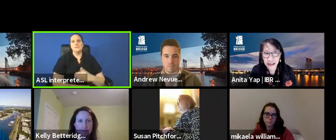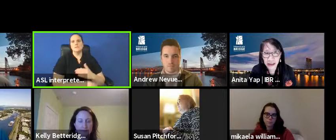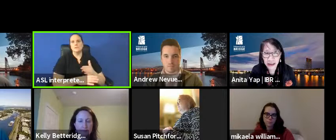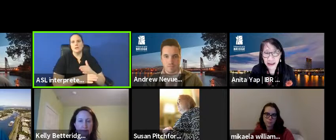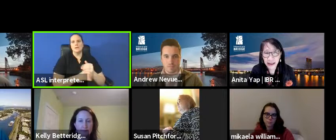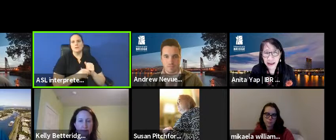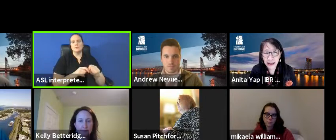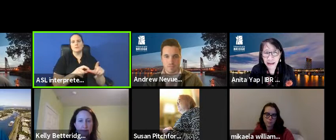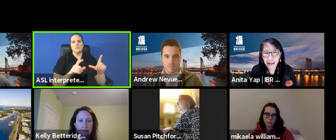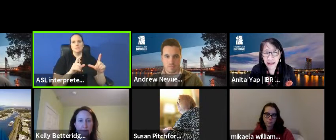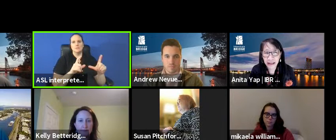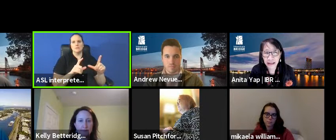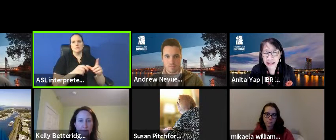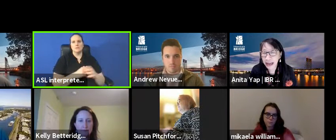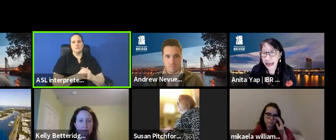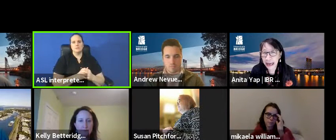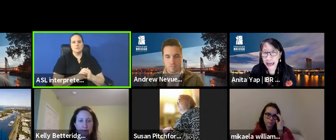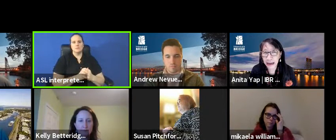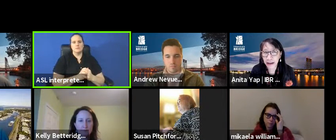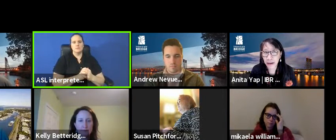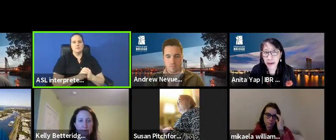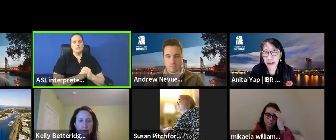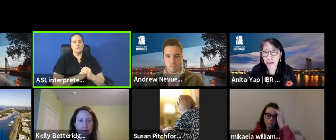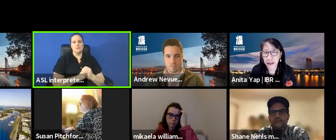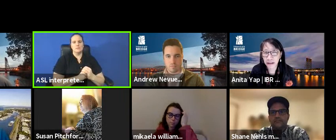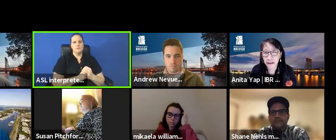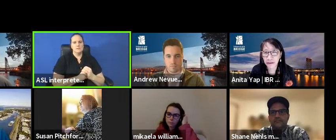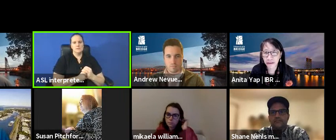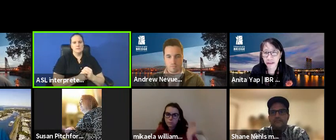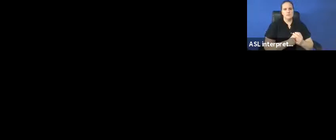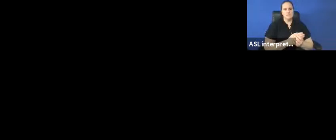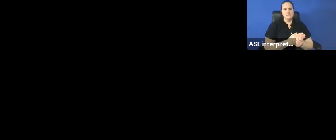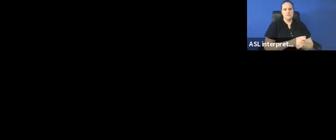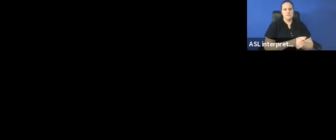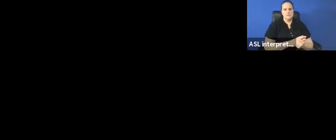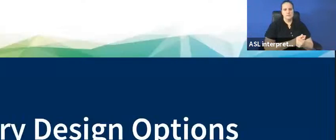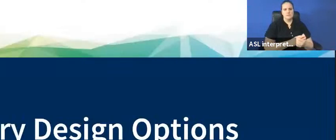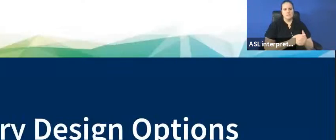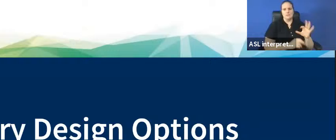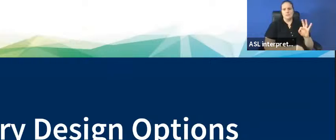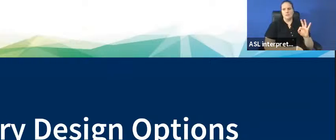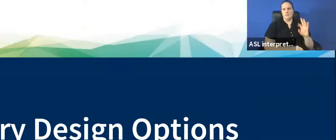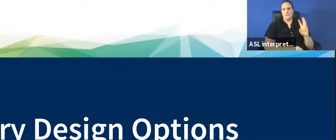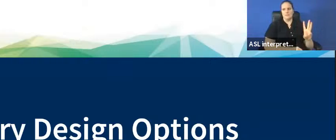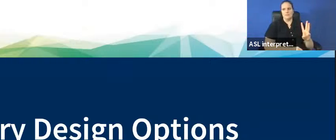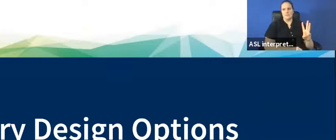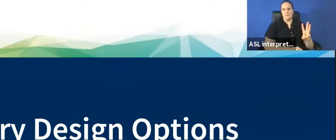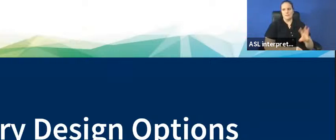do just to get to slide 8 on the community working group framework.